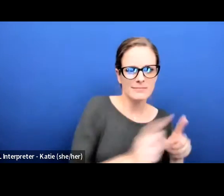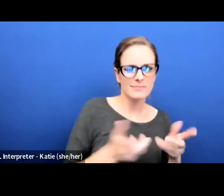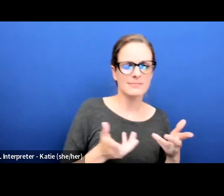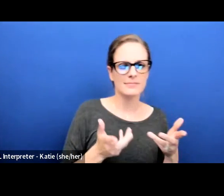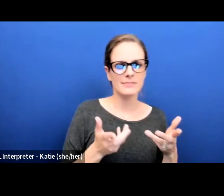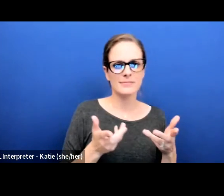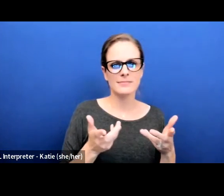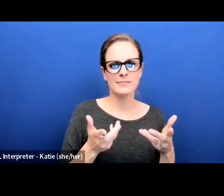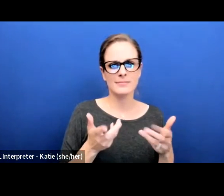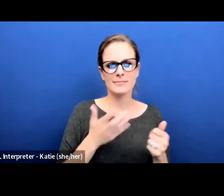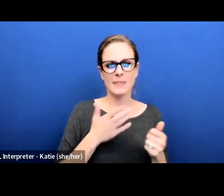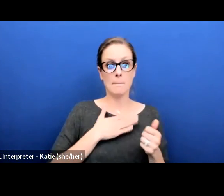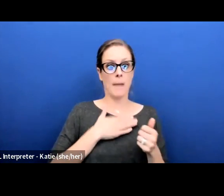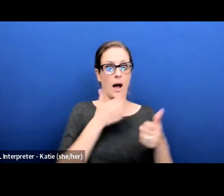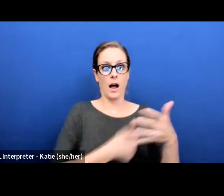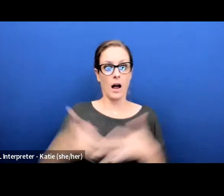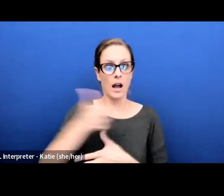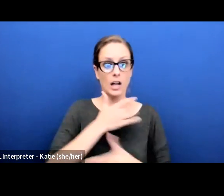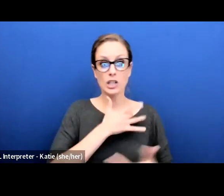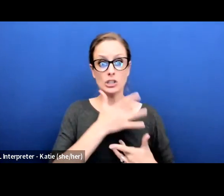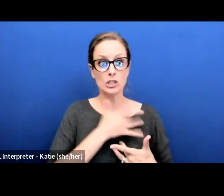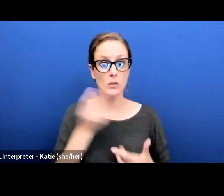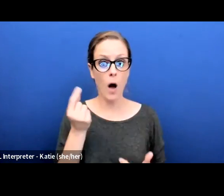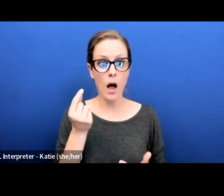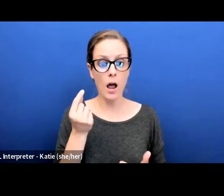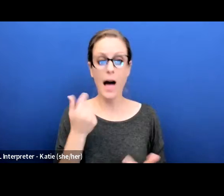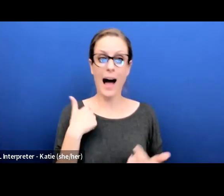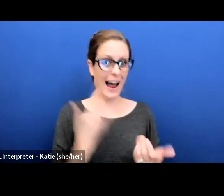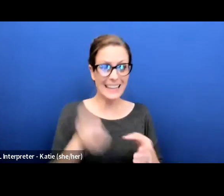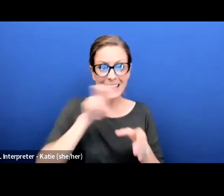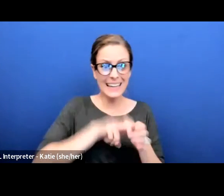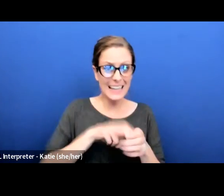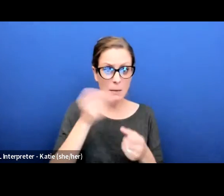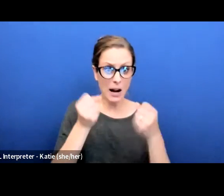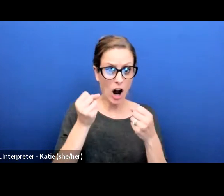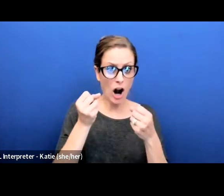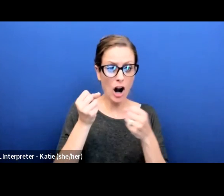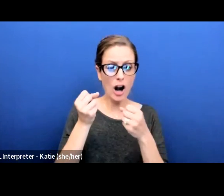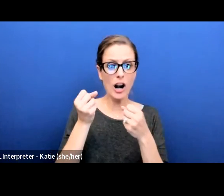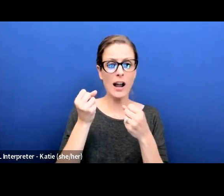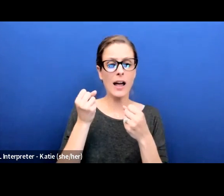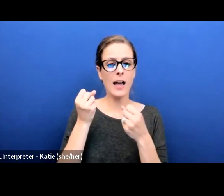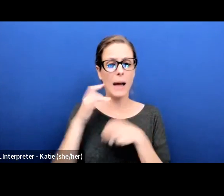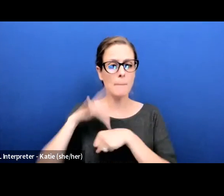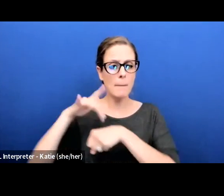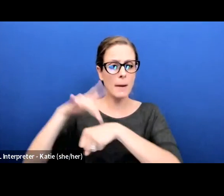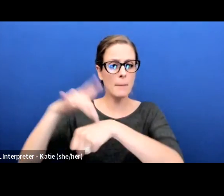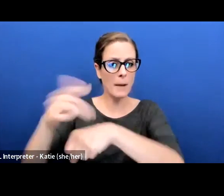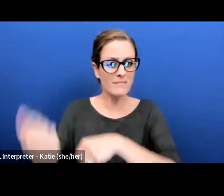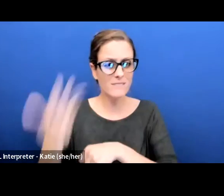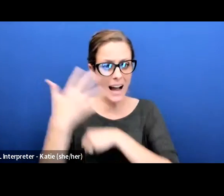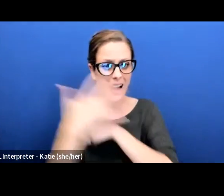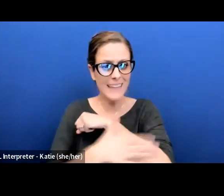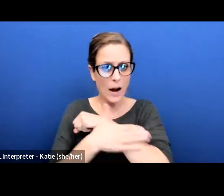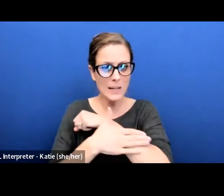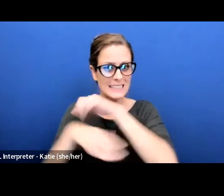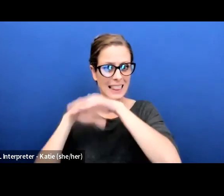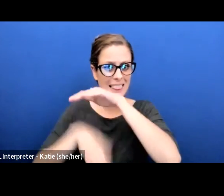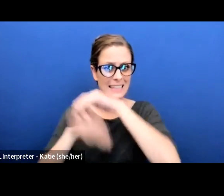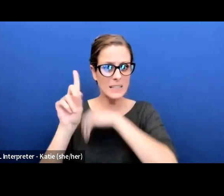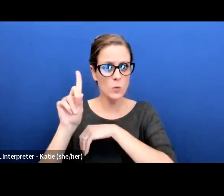and my biggest concern is this: I can get in my car and be in 5 counties in less than a day, right?